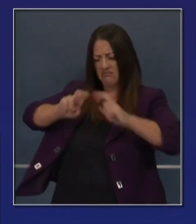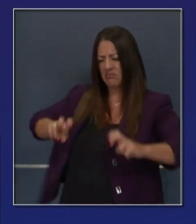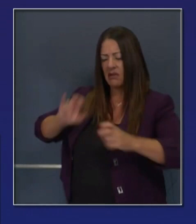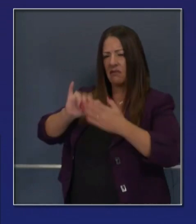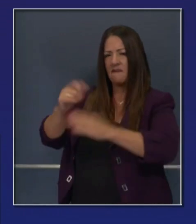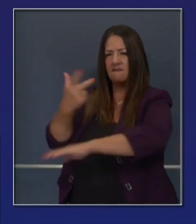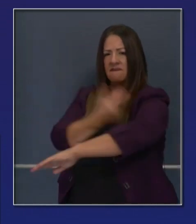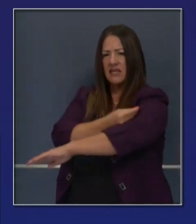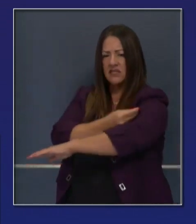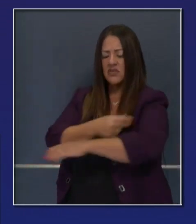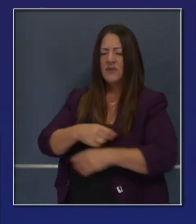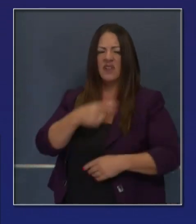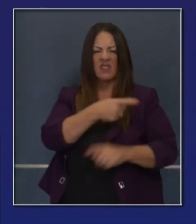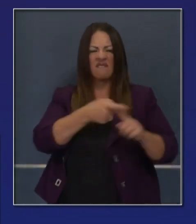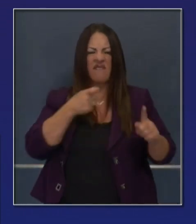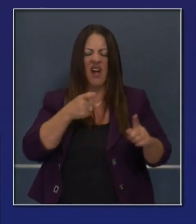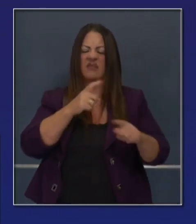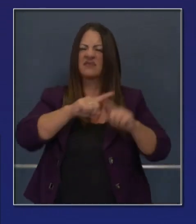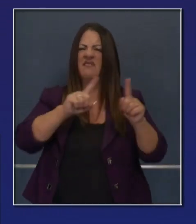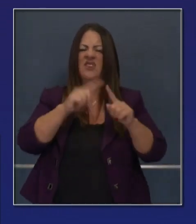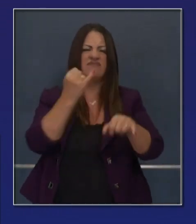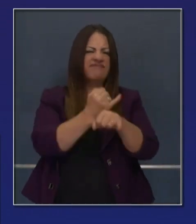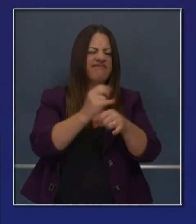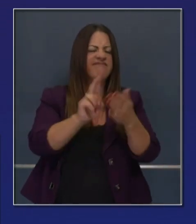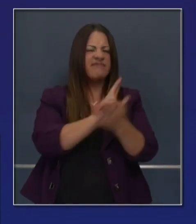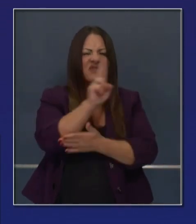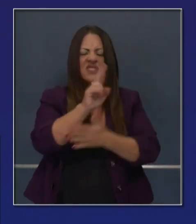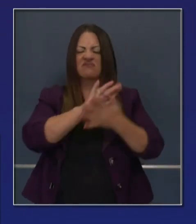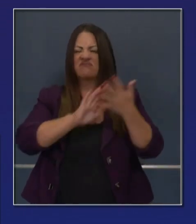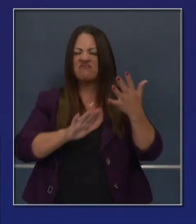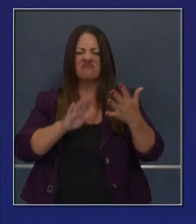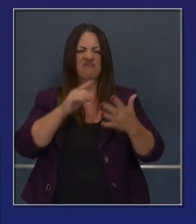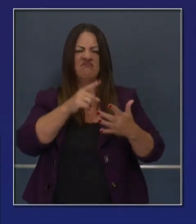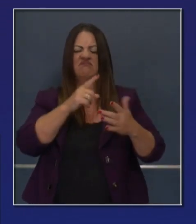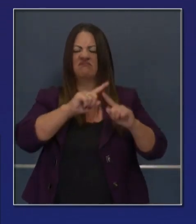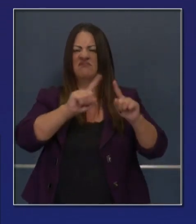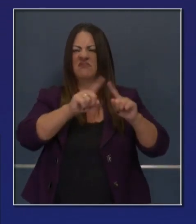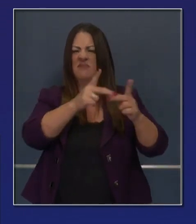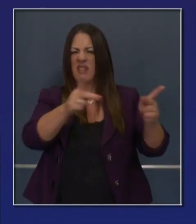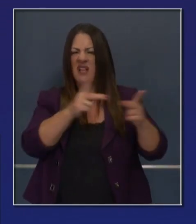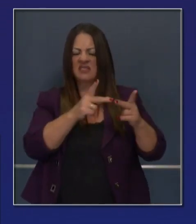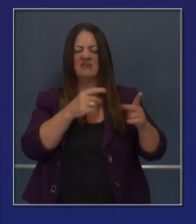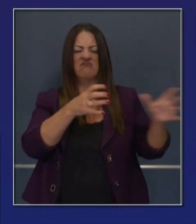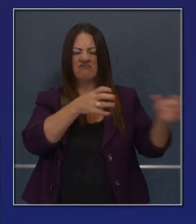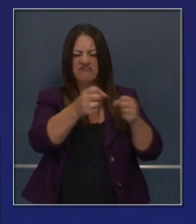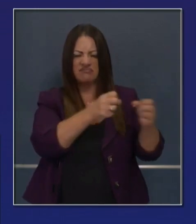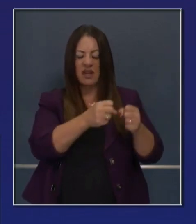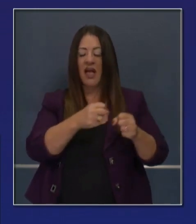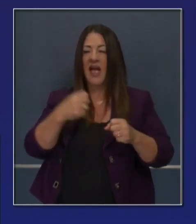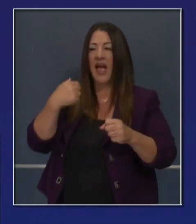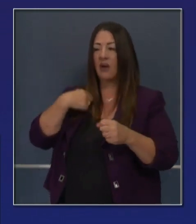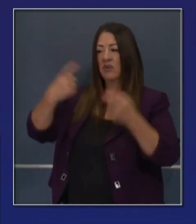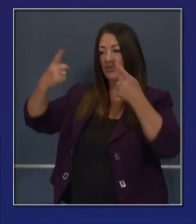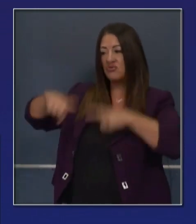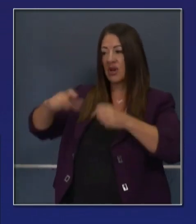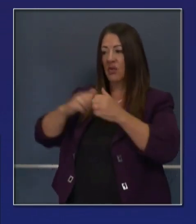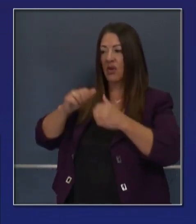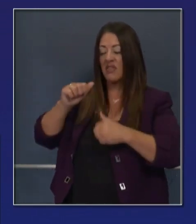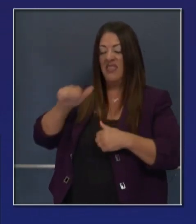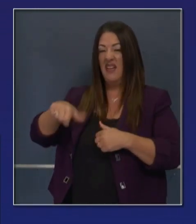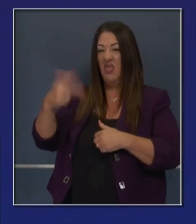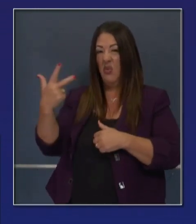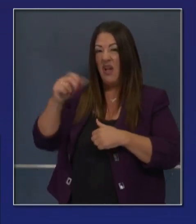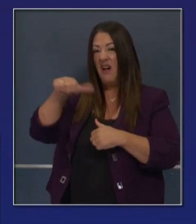research institutions and institutions of higher learning. And so we worked with those governors, and they're joining now